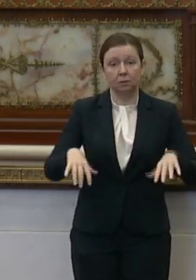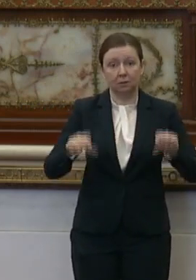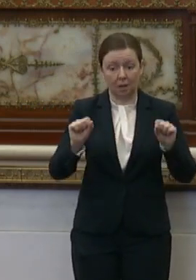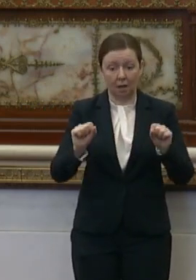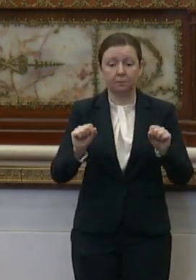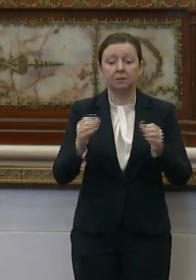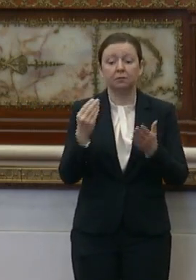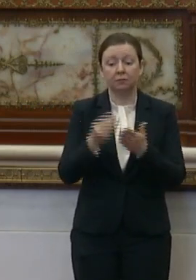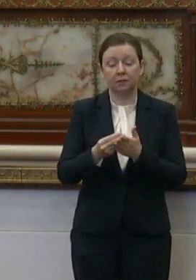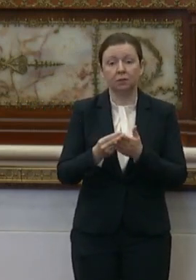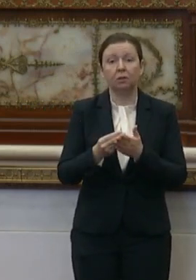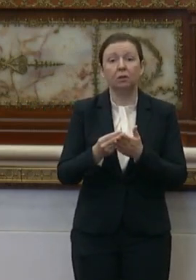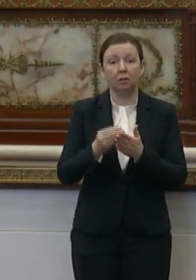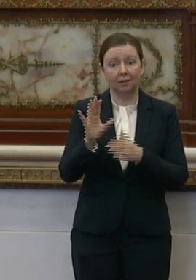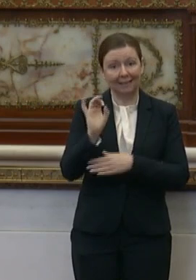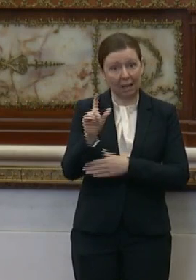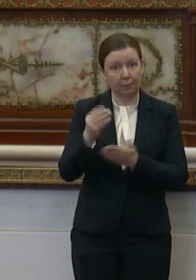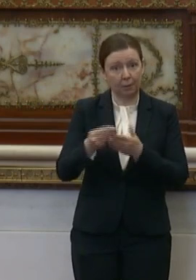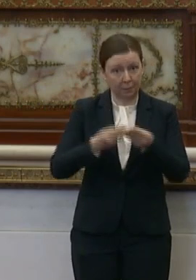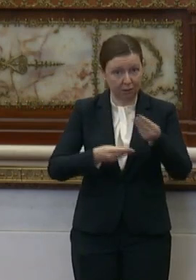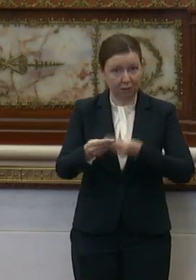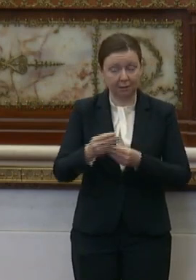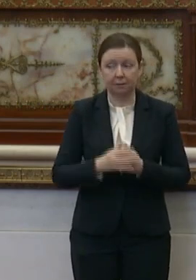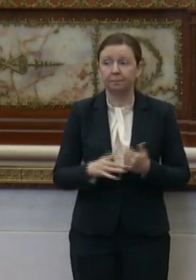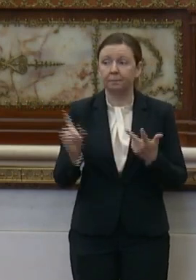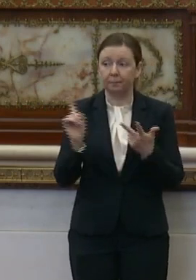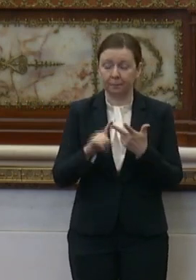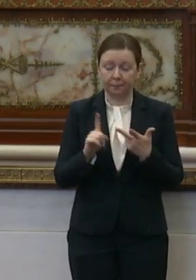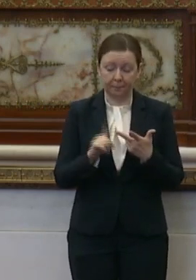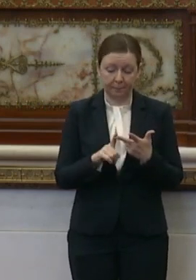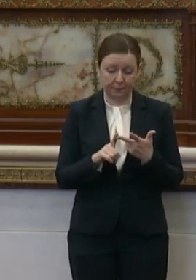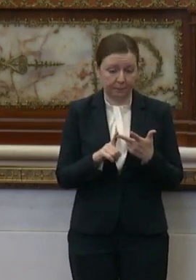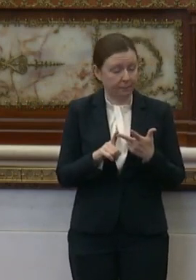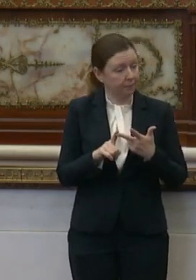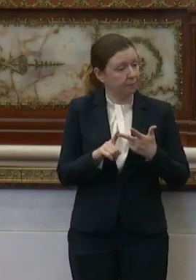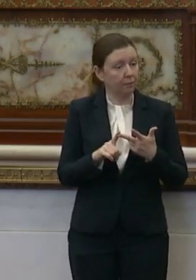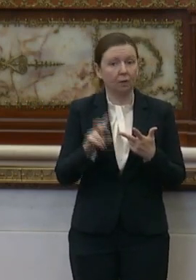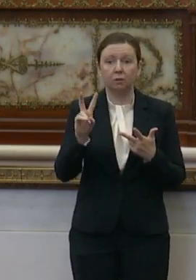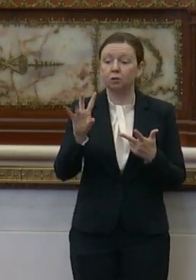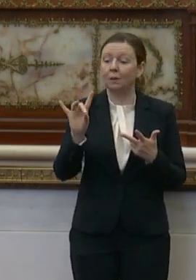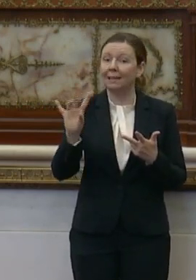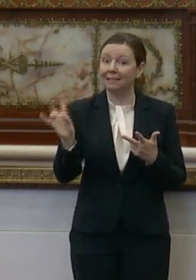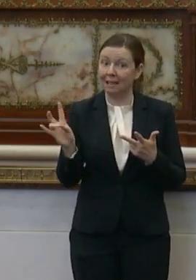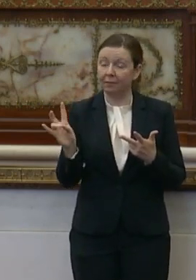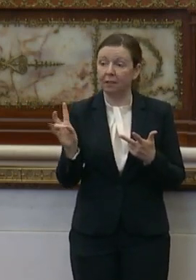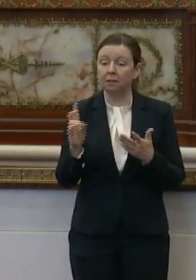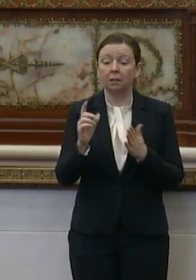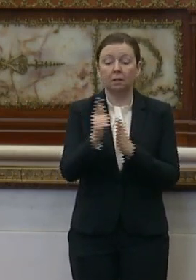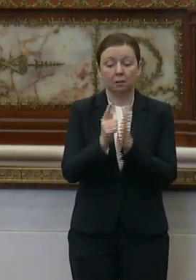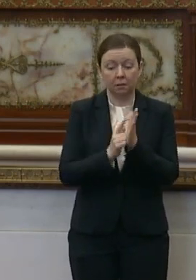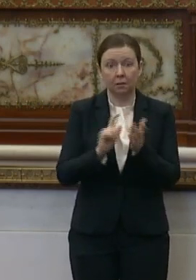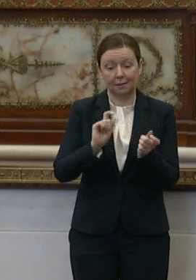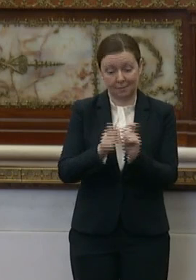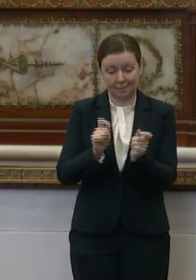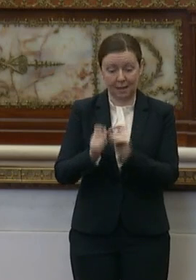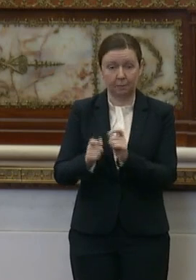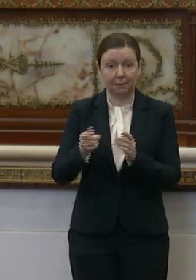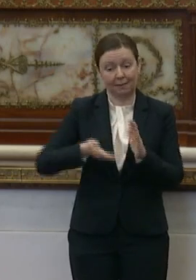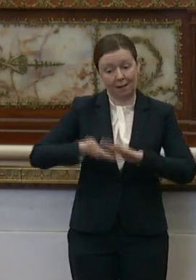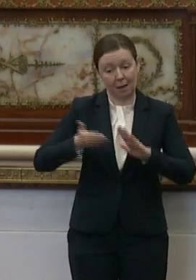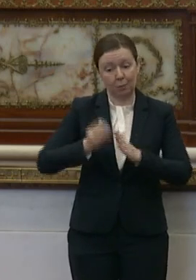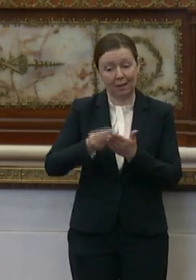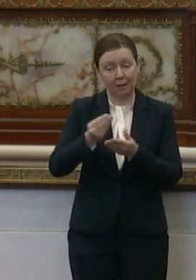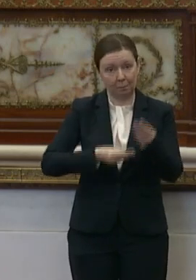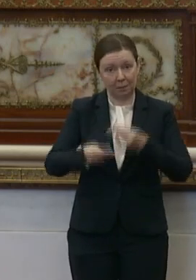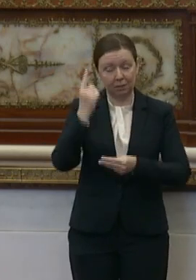fiscal 2021 capital budget, and Bill Number 200287, entitled an ordinance adapting the operating budget for